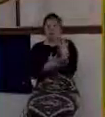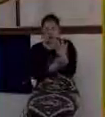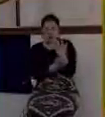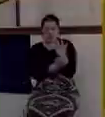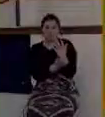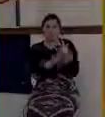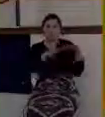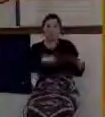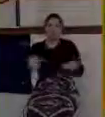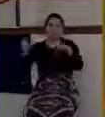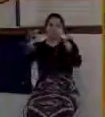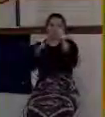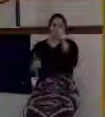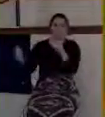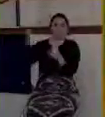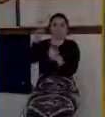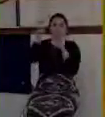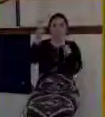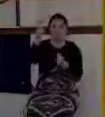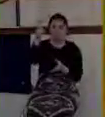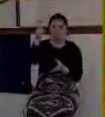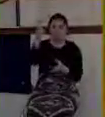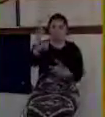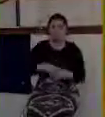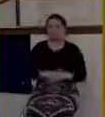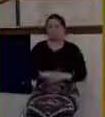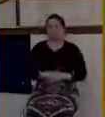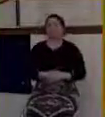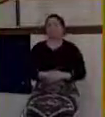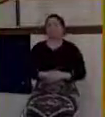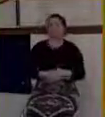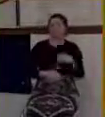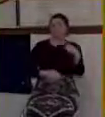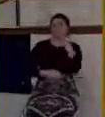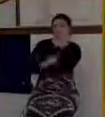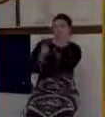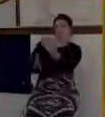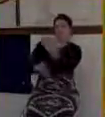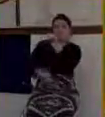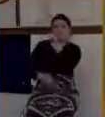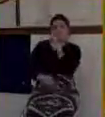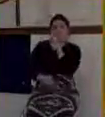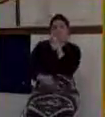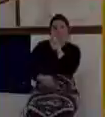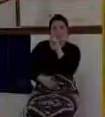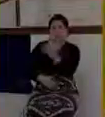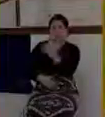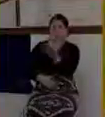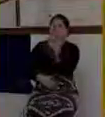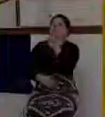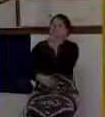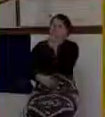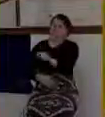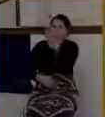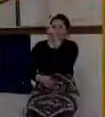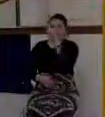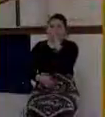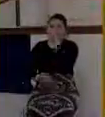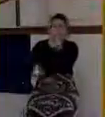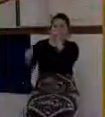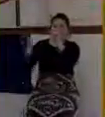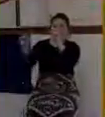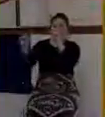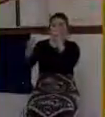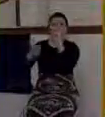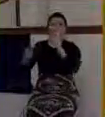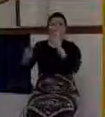itchy ears. And so Paul told Timothy there's a need to rebuke those who teach bad theology. Now, no